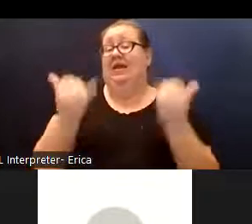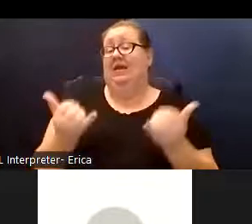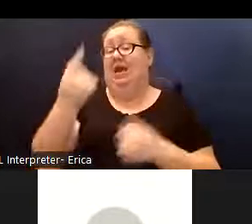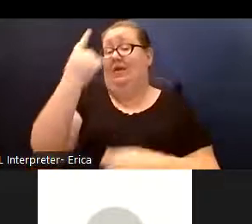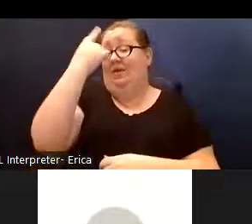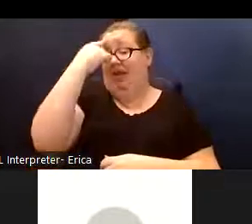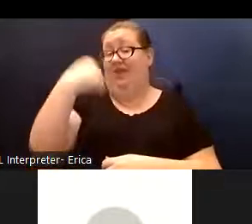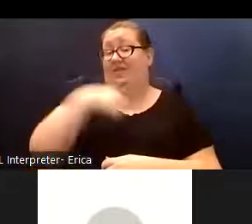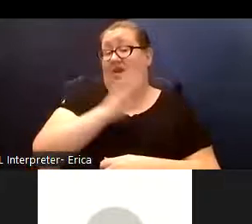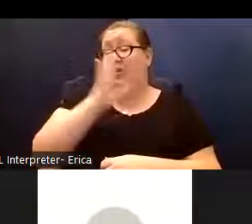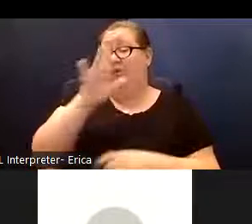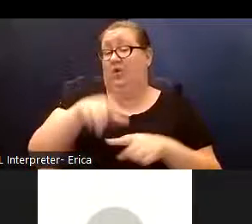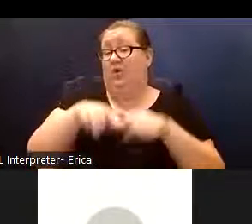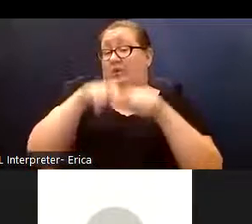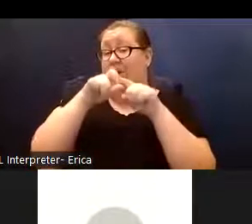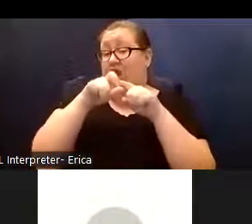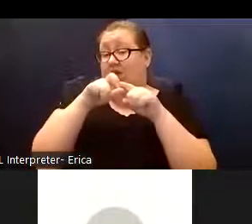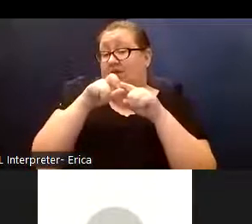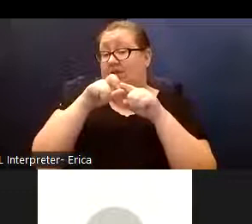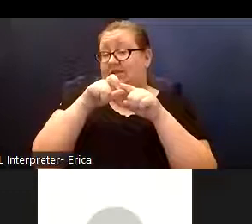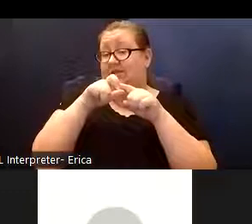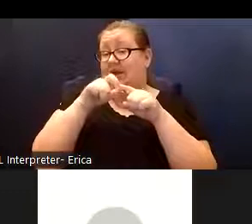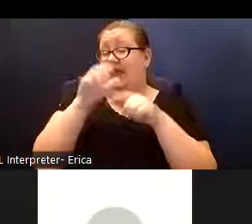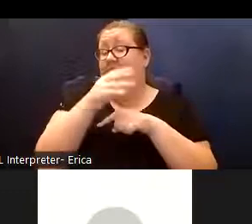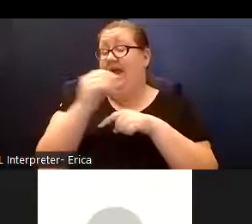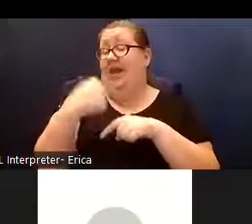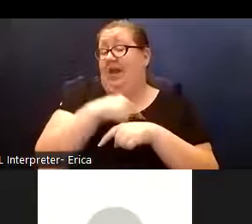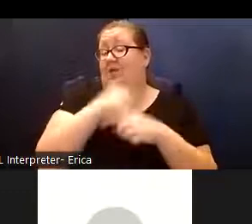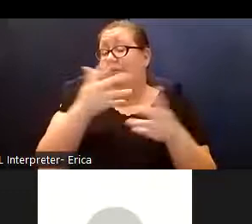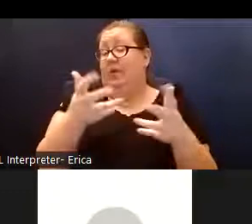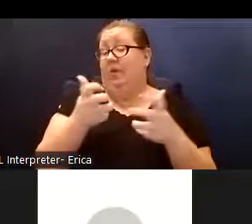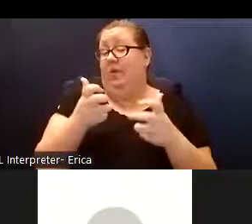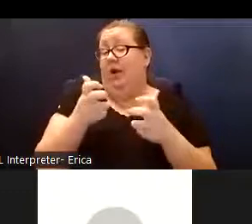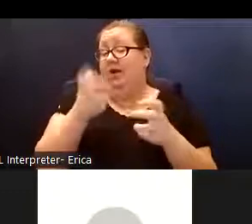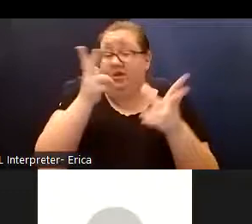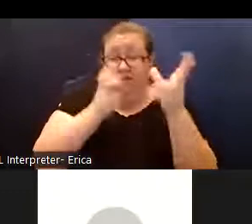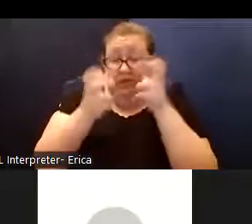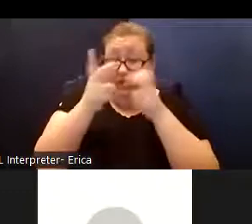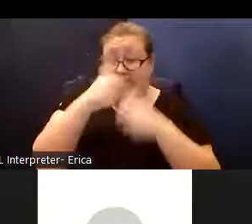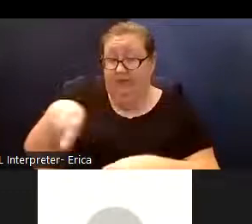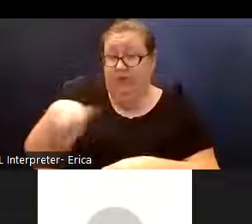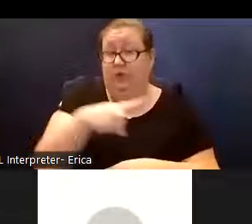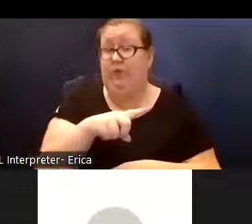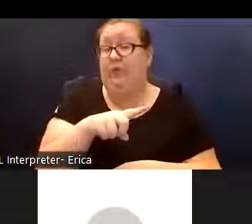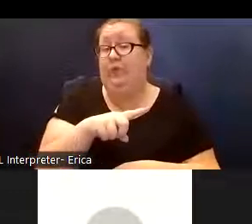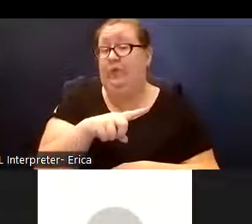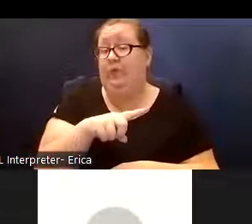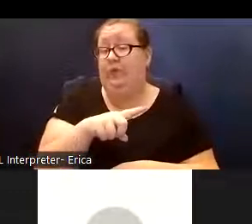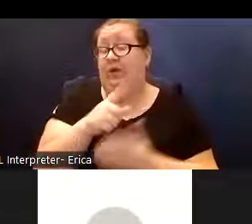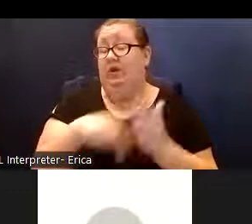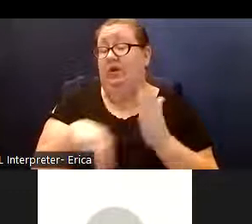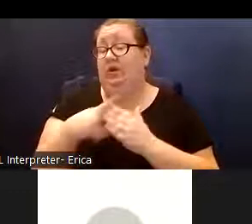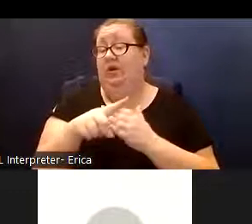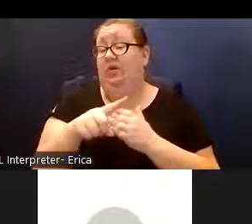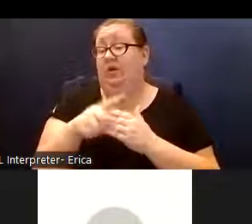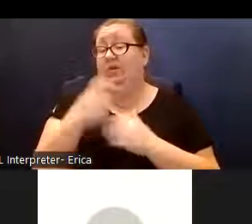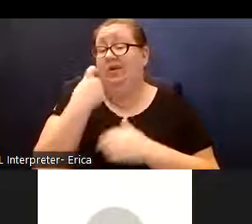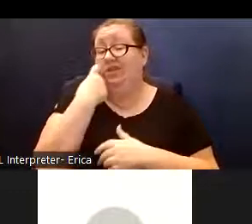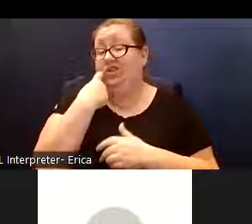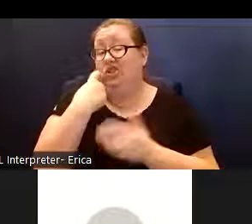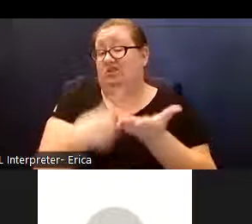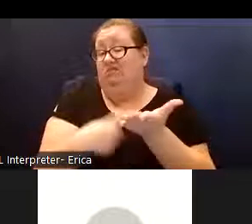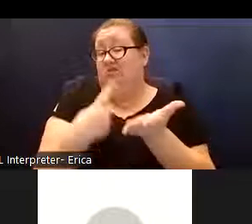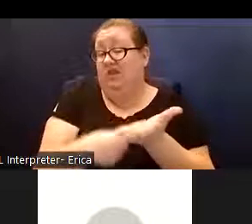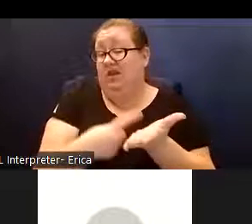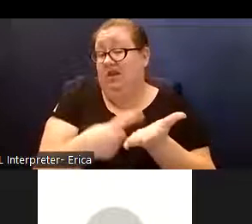going to pause, and we'd like to hear from you what that we just talked